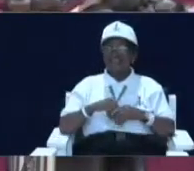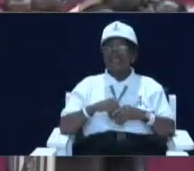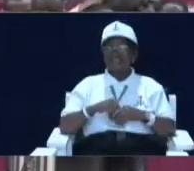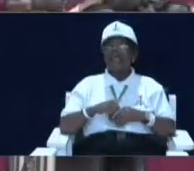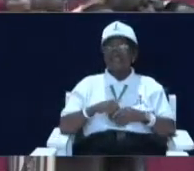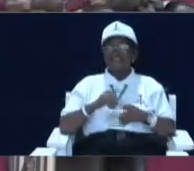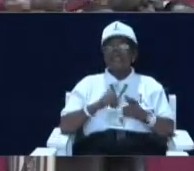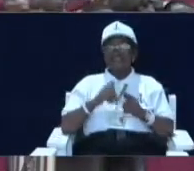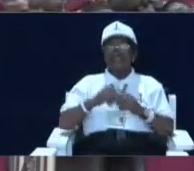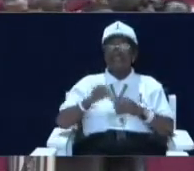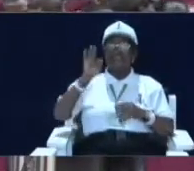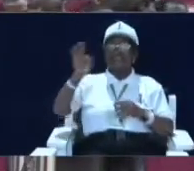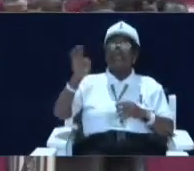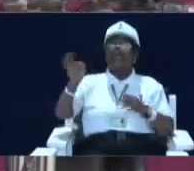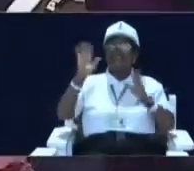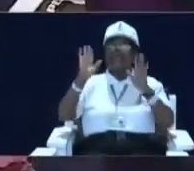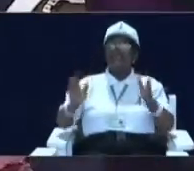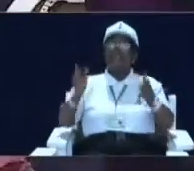And then the preacher came,